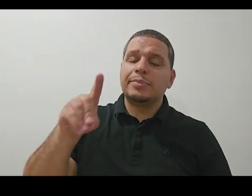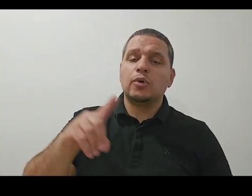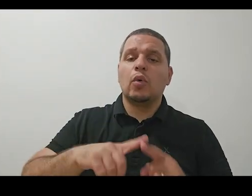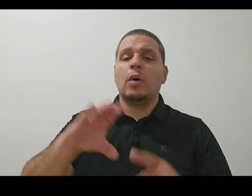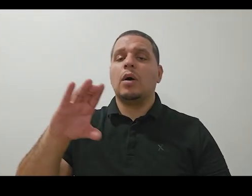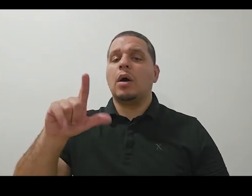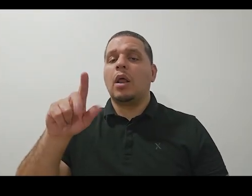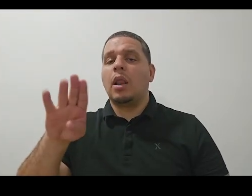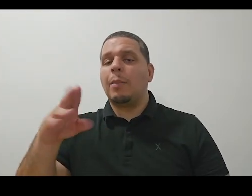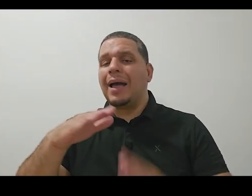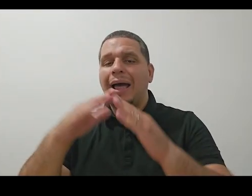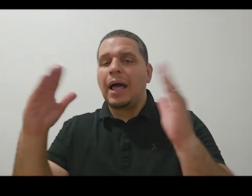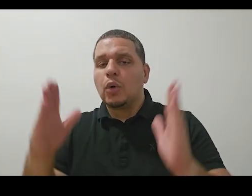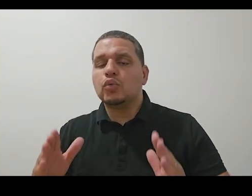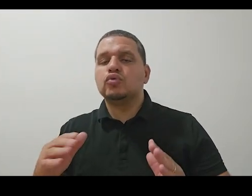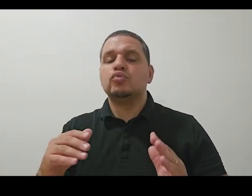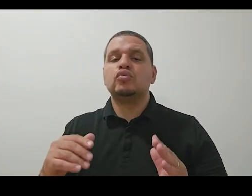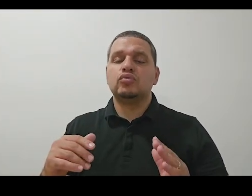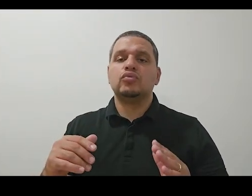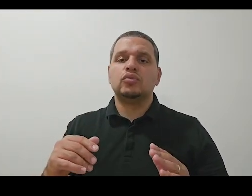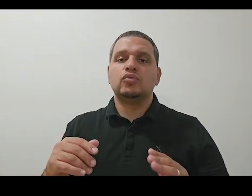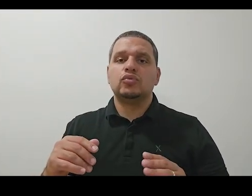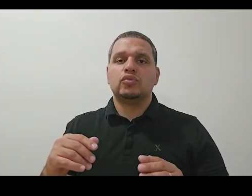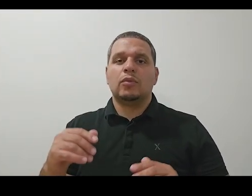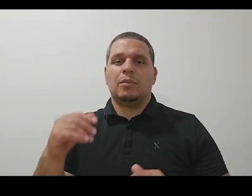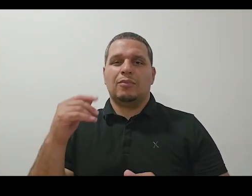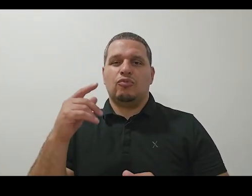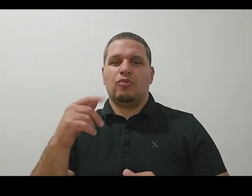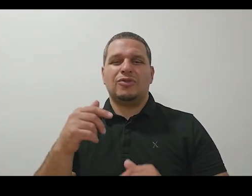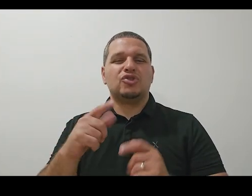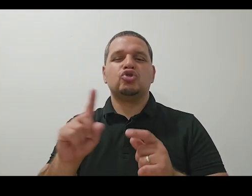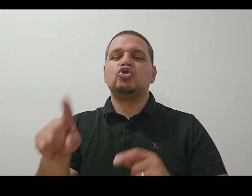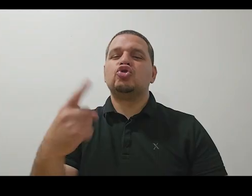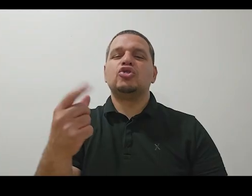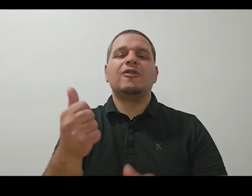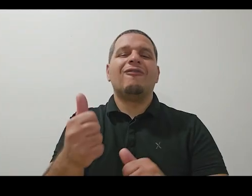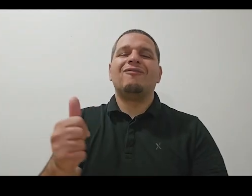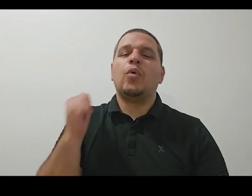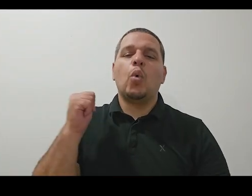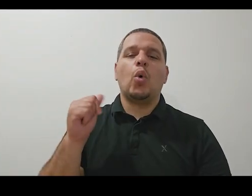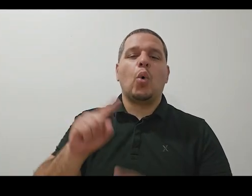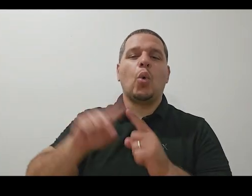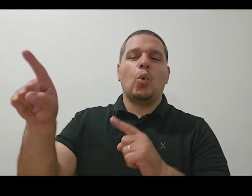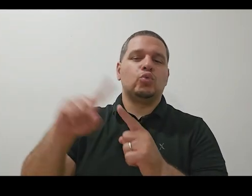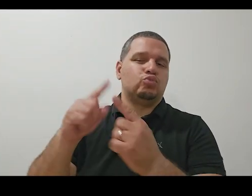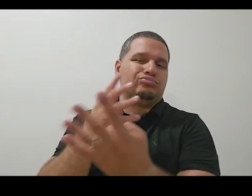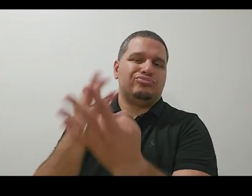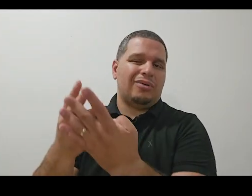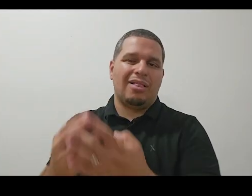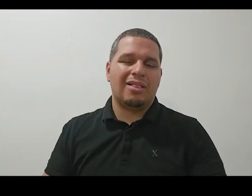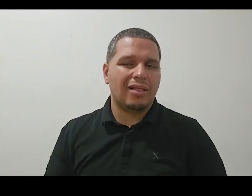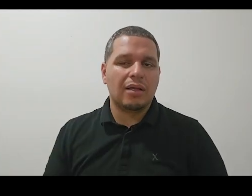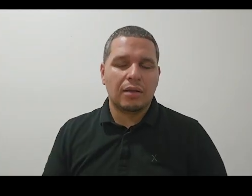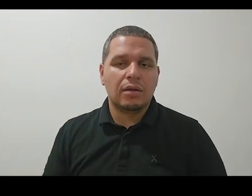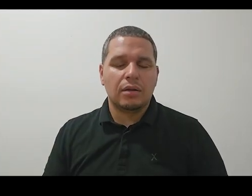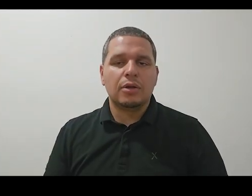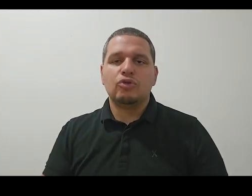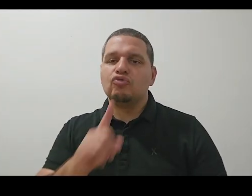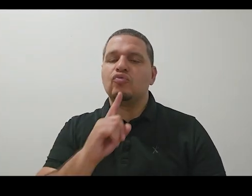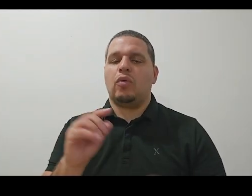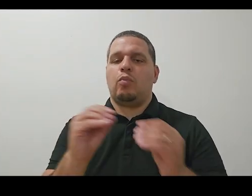to a respite center, to a clubhouse because they need the support. Just avoid going to the criminal justice